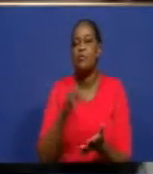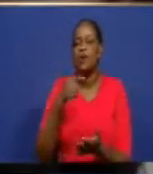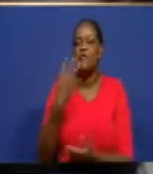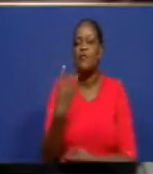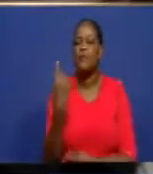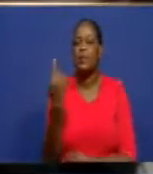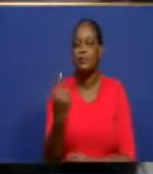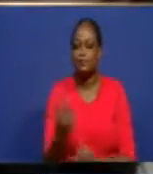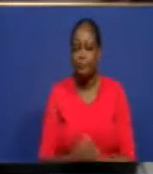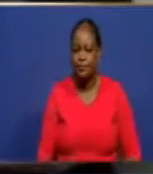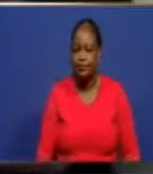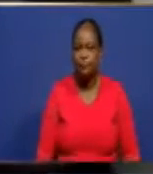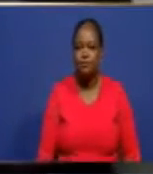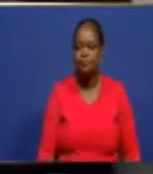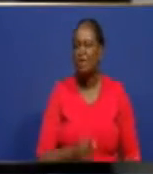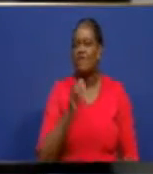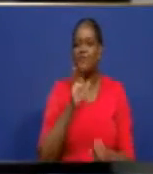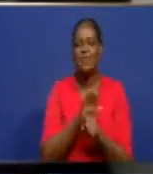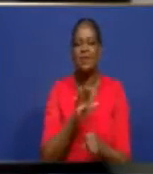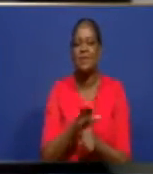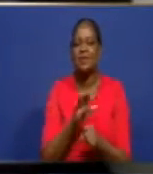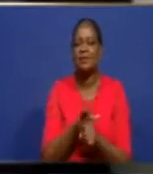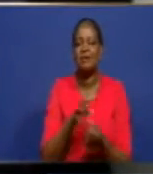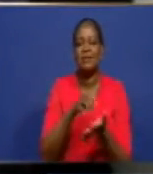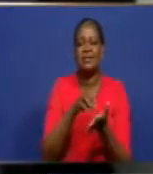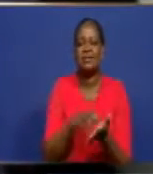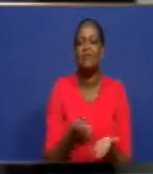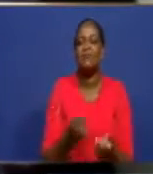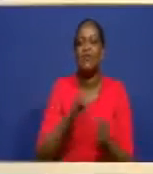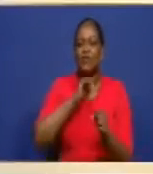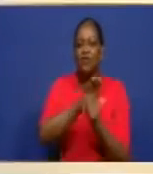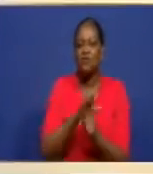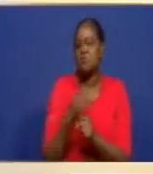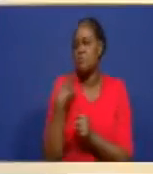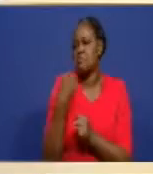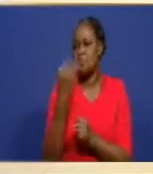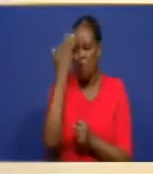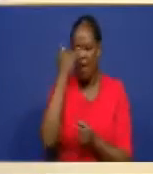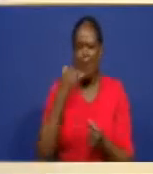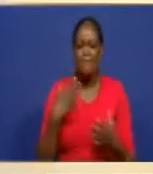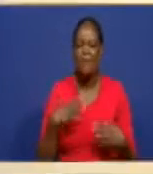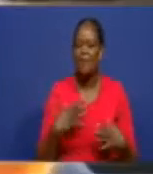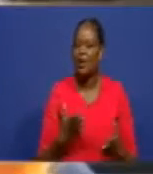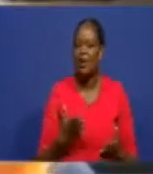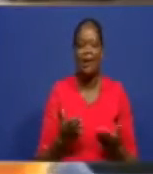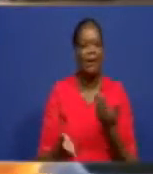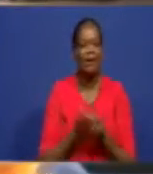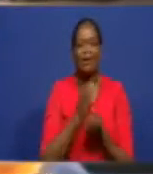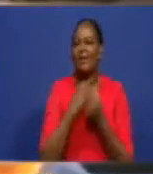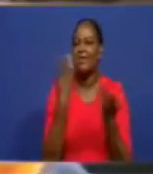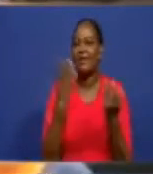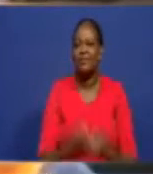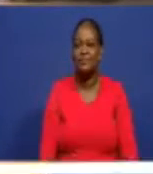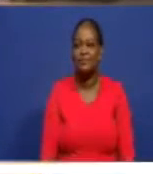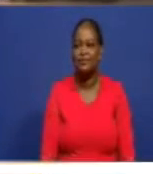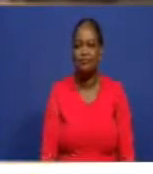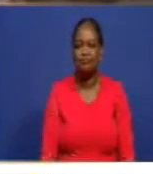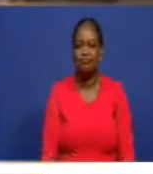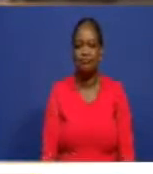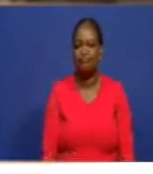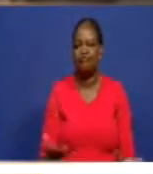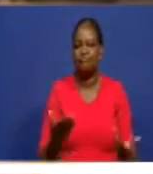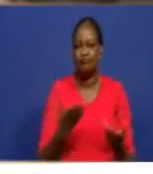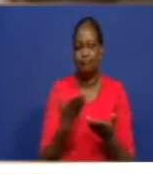governor links increasing cases of coronavirus in the recent weeks to careless behavior by residents. In a random sample of